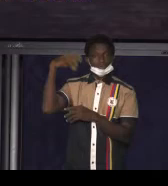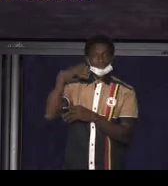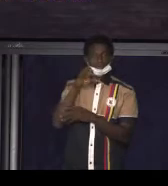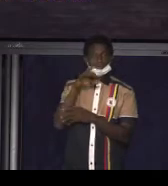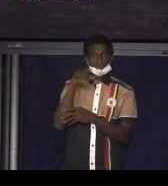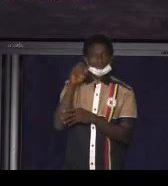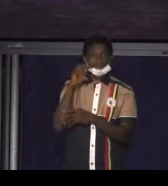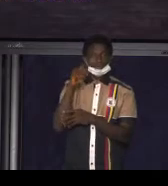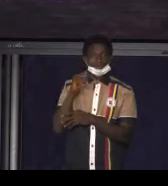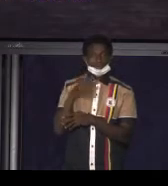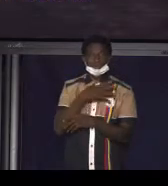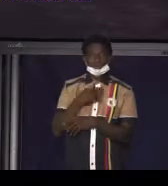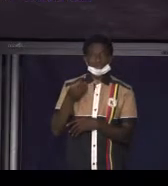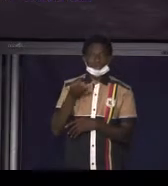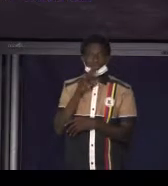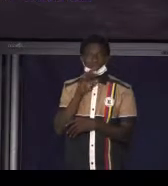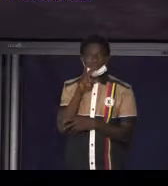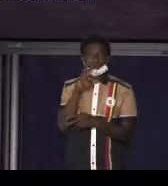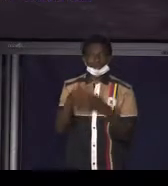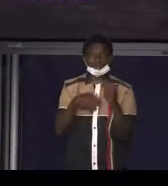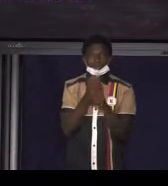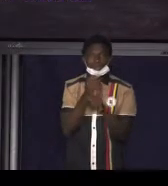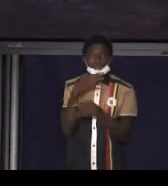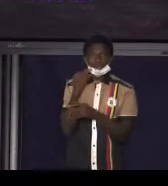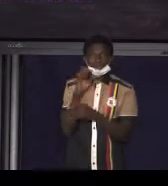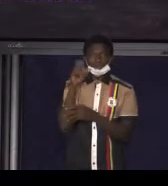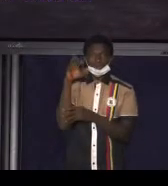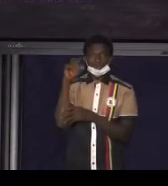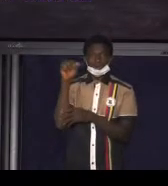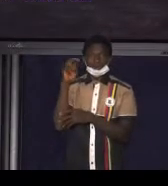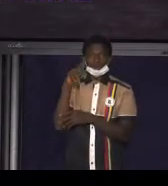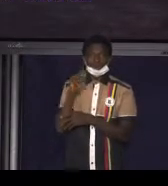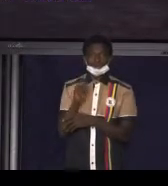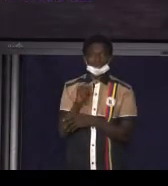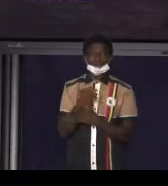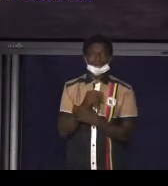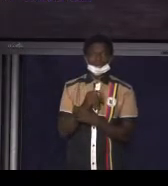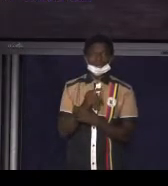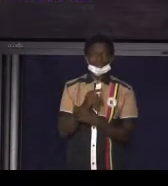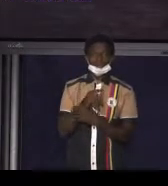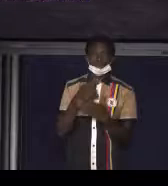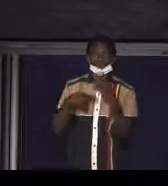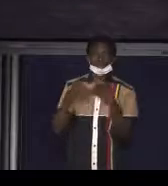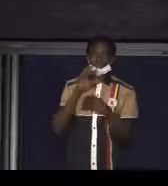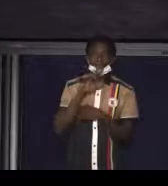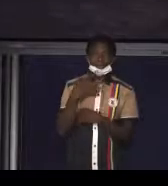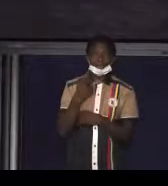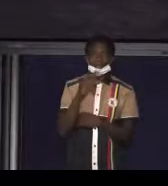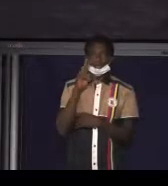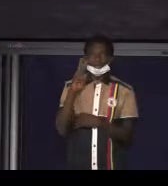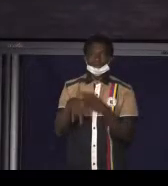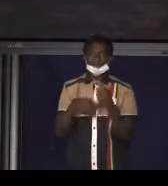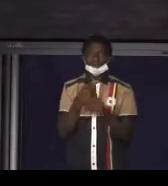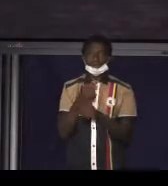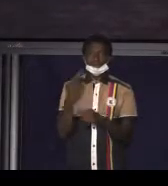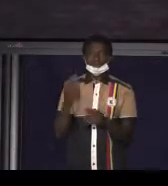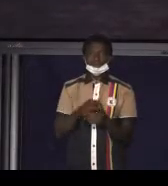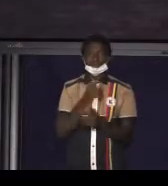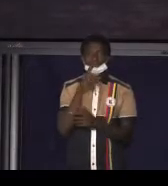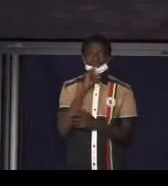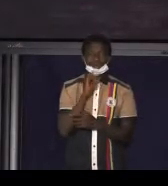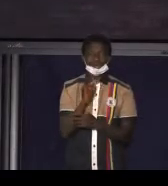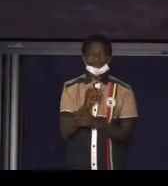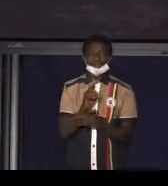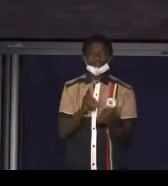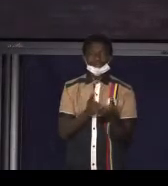current, and we are having two types of current using electric circuits. What are the two types? The first one